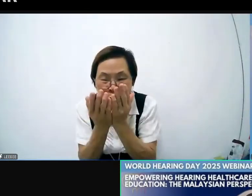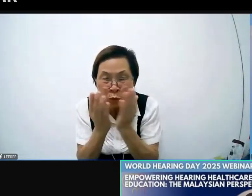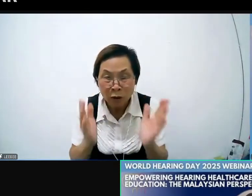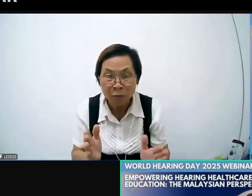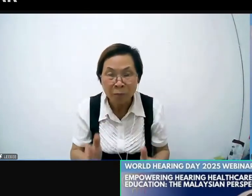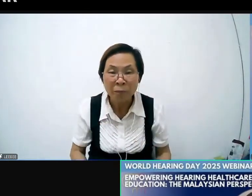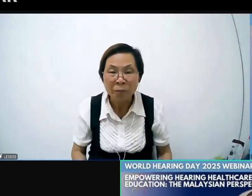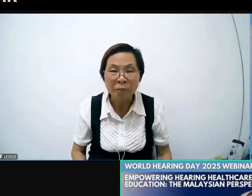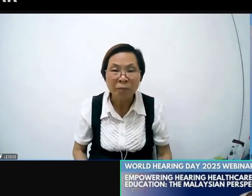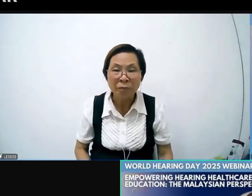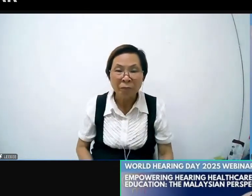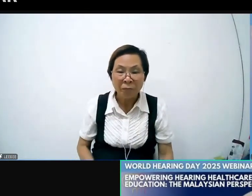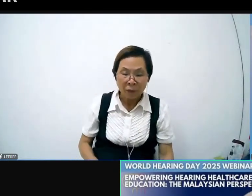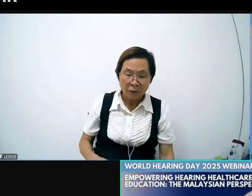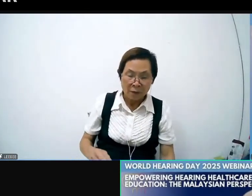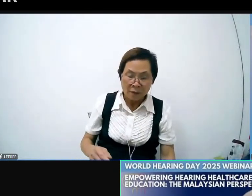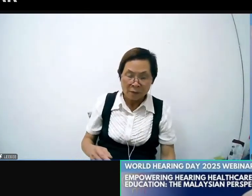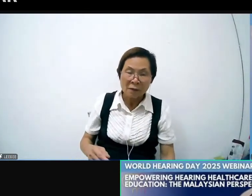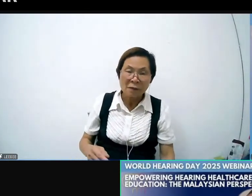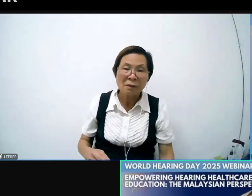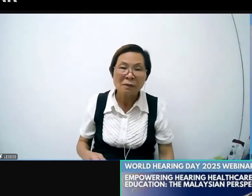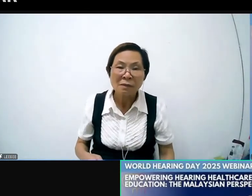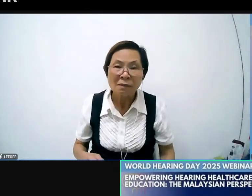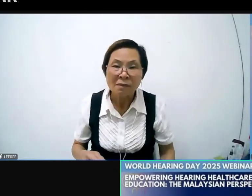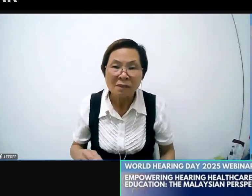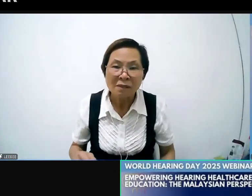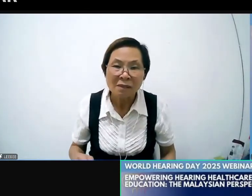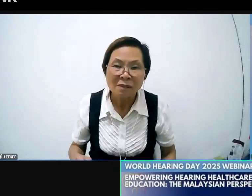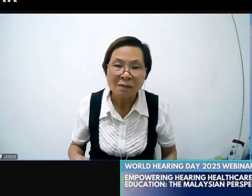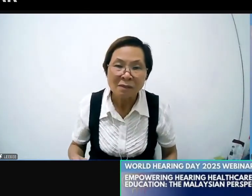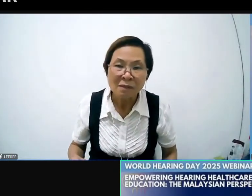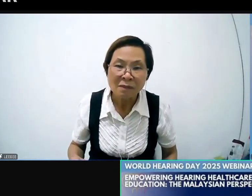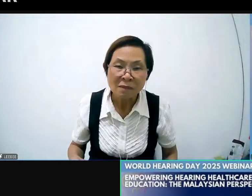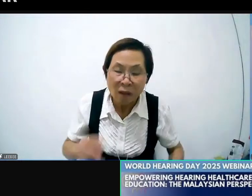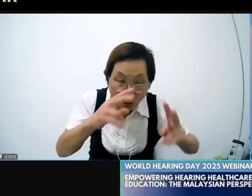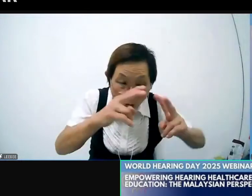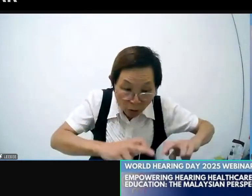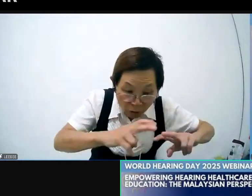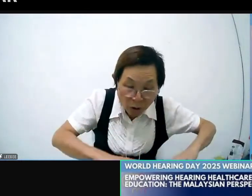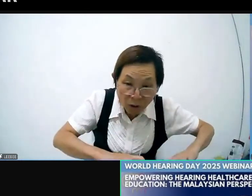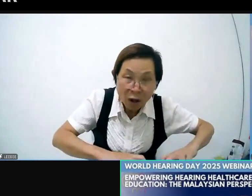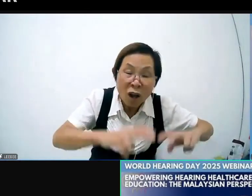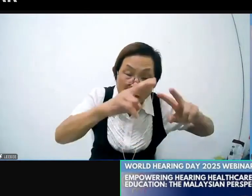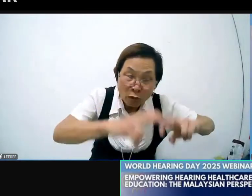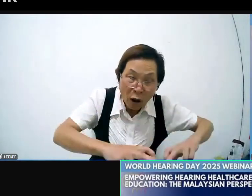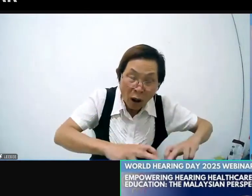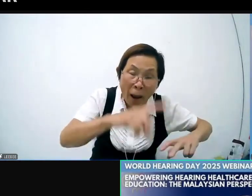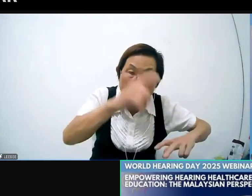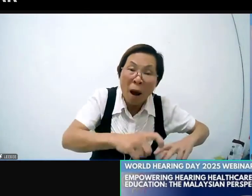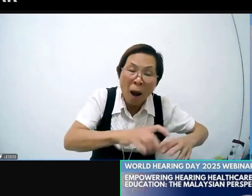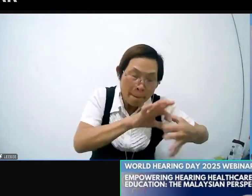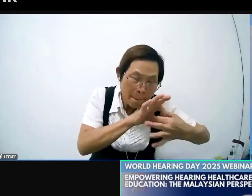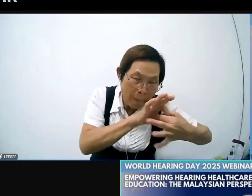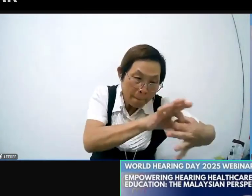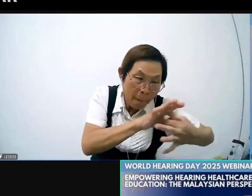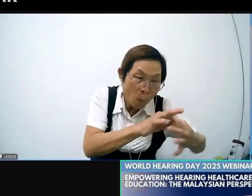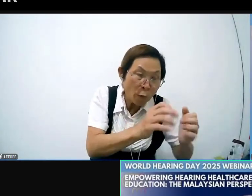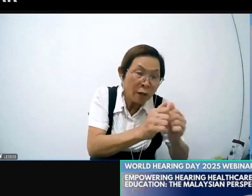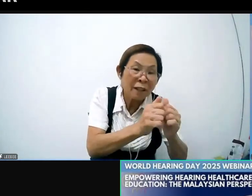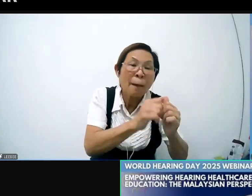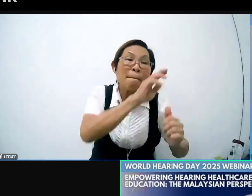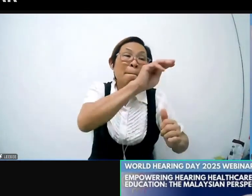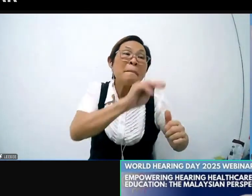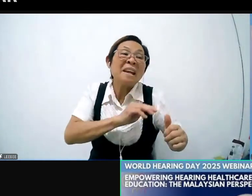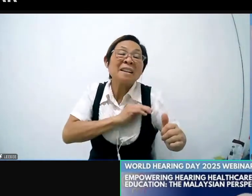information and findings should be shared with the policymakers, so that the things that can be done.